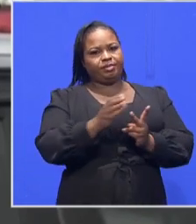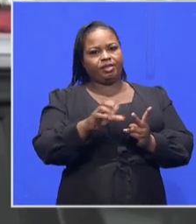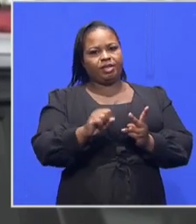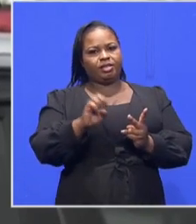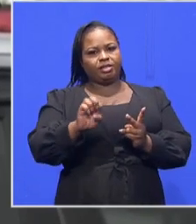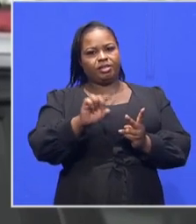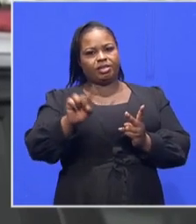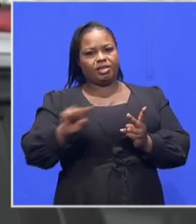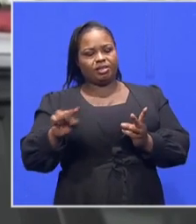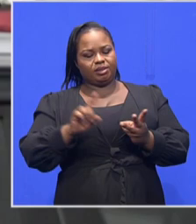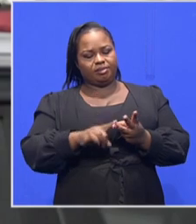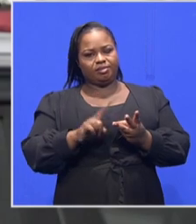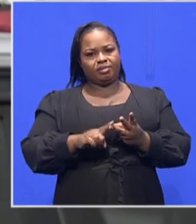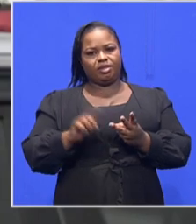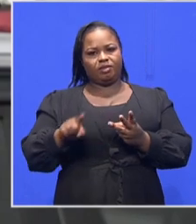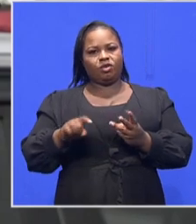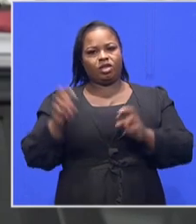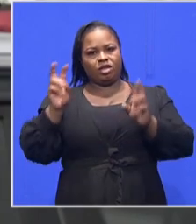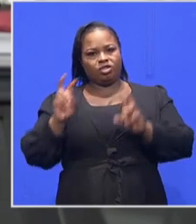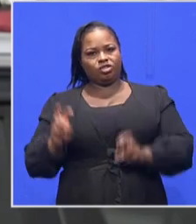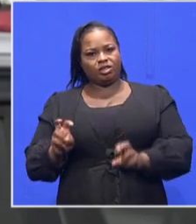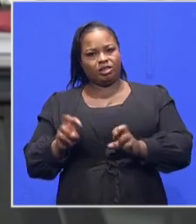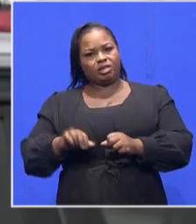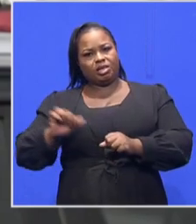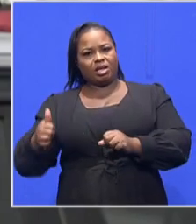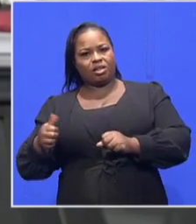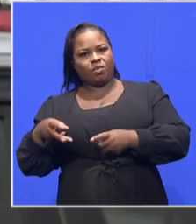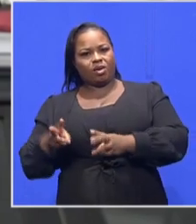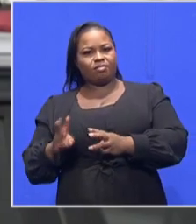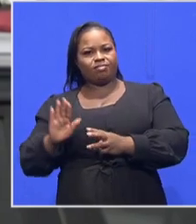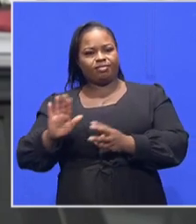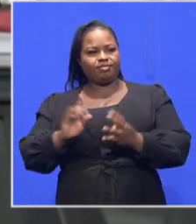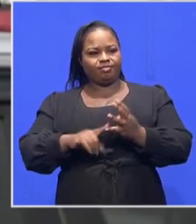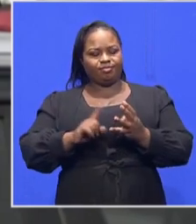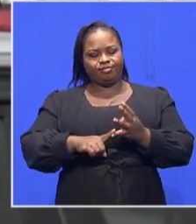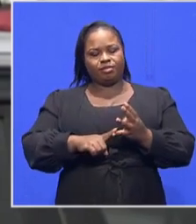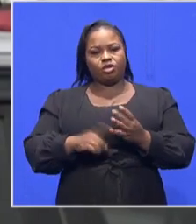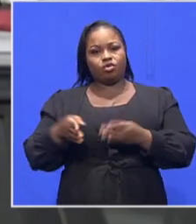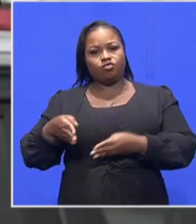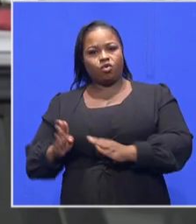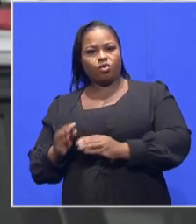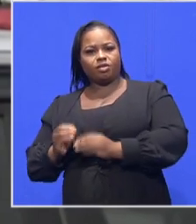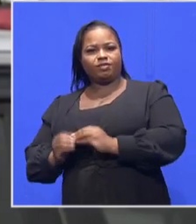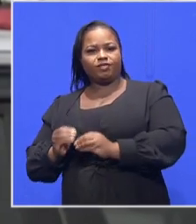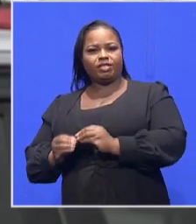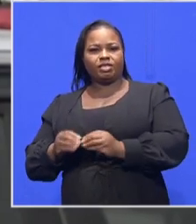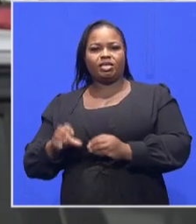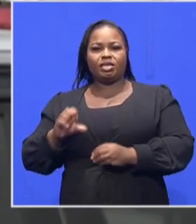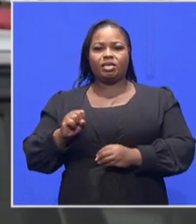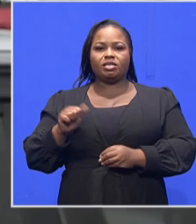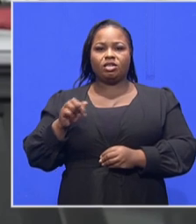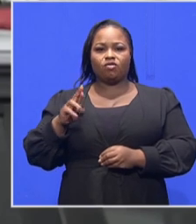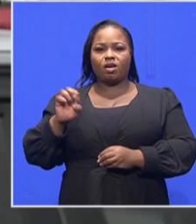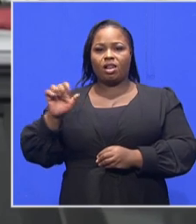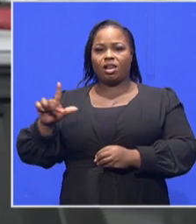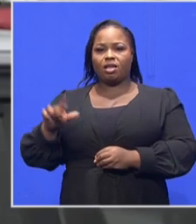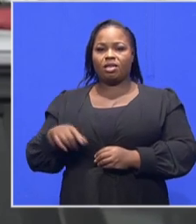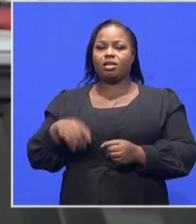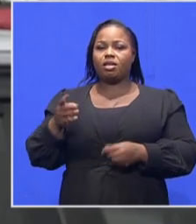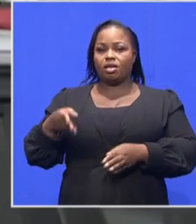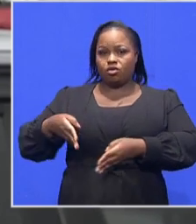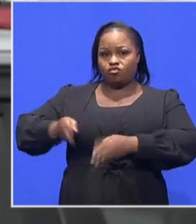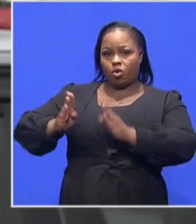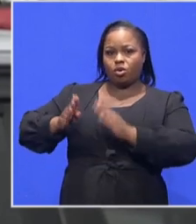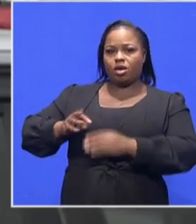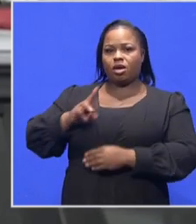a renewable energy component to the project. There's a roads upgrade project. We're grateful to SANRAL handing over the R382 for their